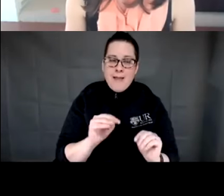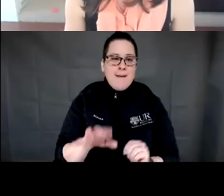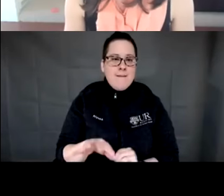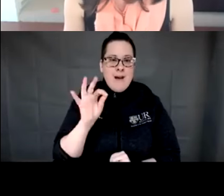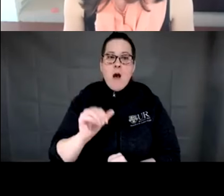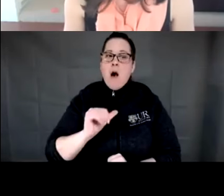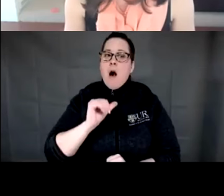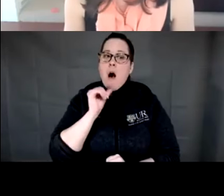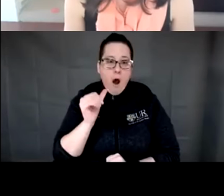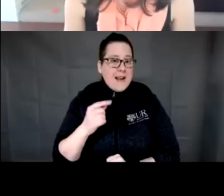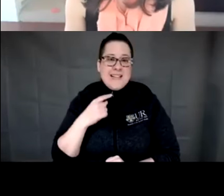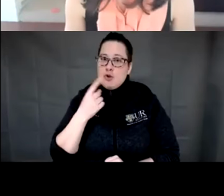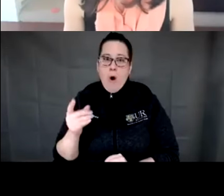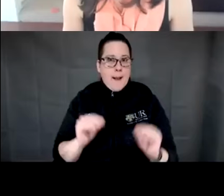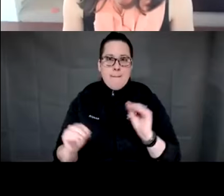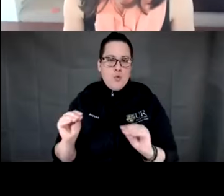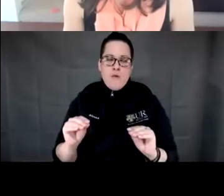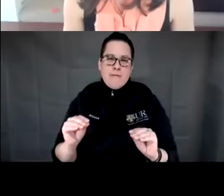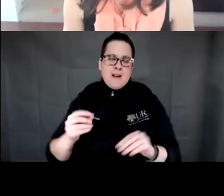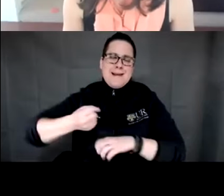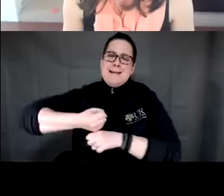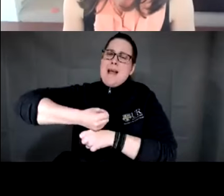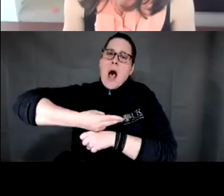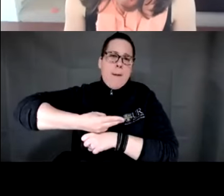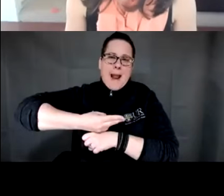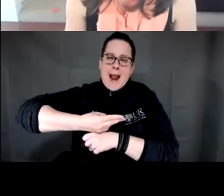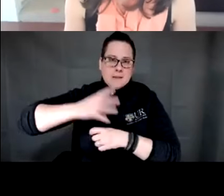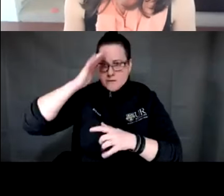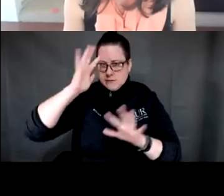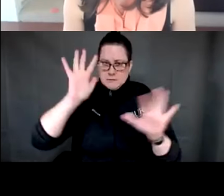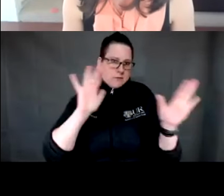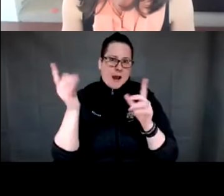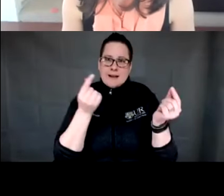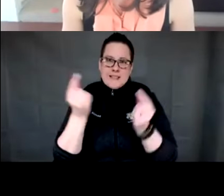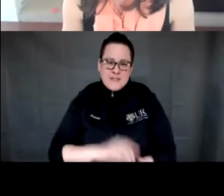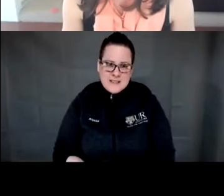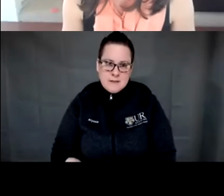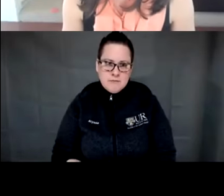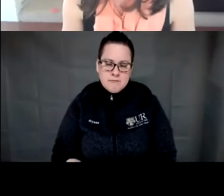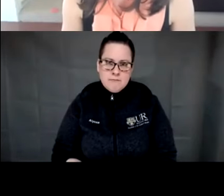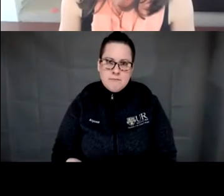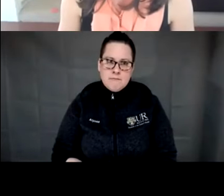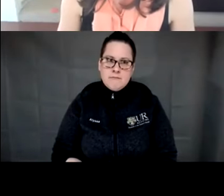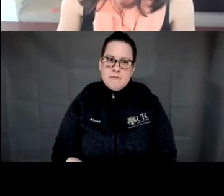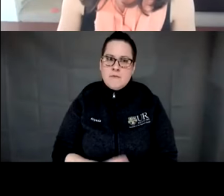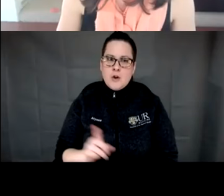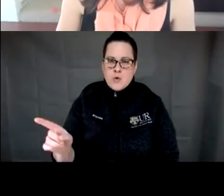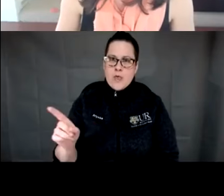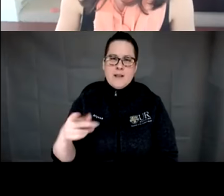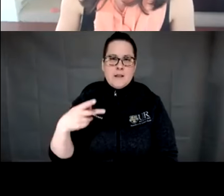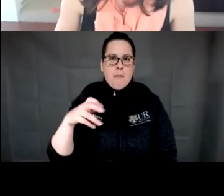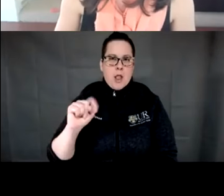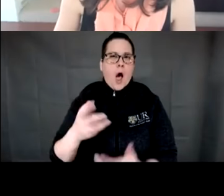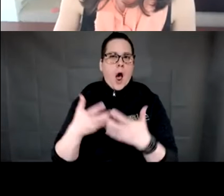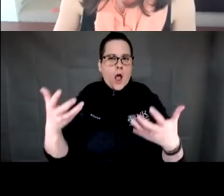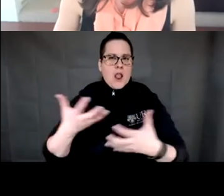that uninstructed movements just absolutely dominated the neural signal. So this is a highly rarefied plot. A lot of things are compressed